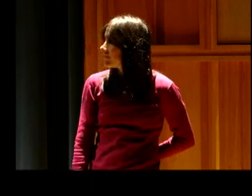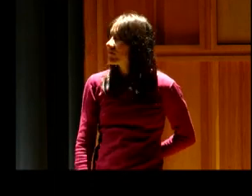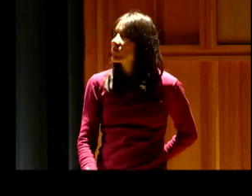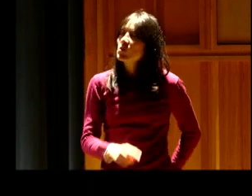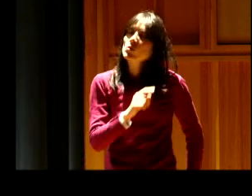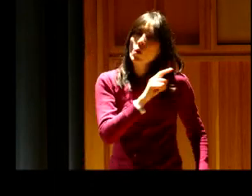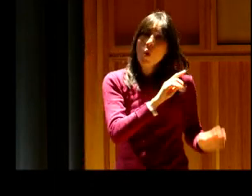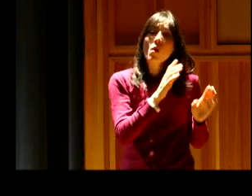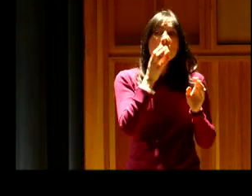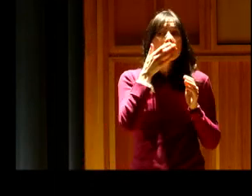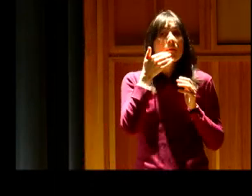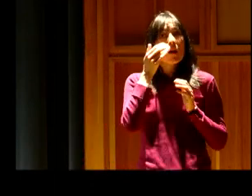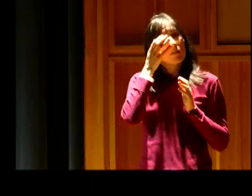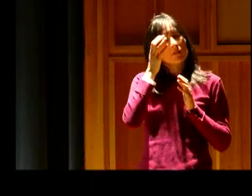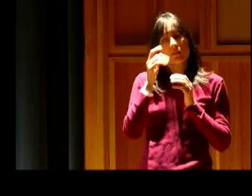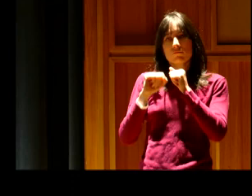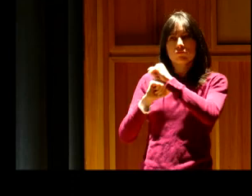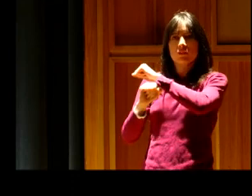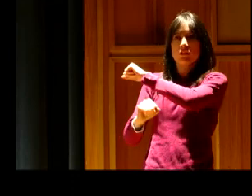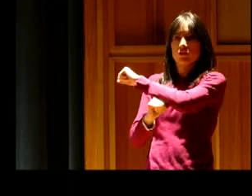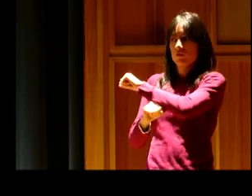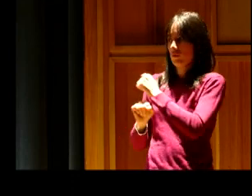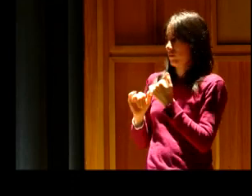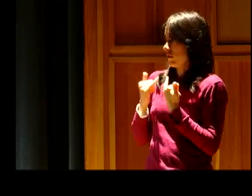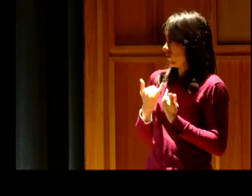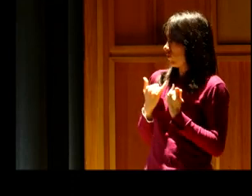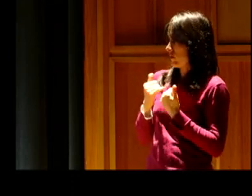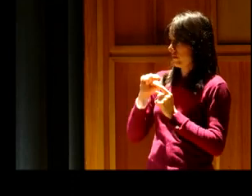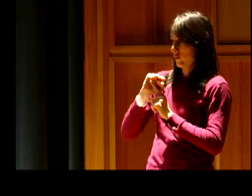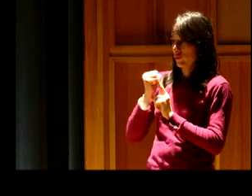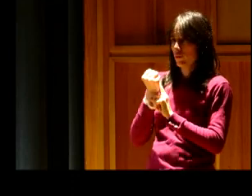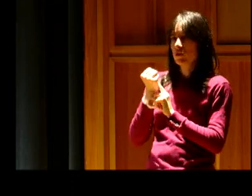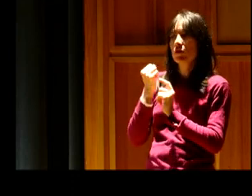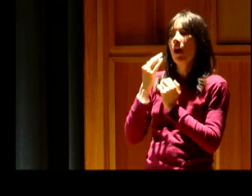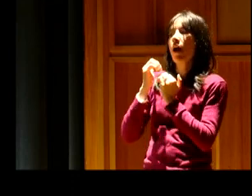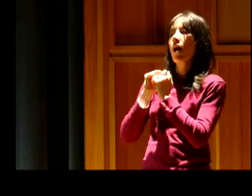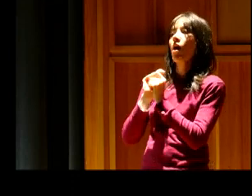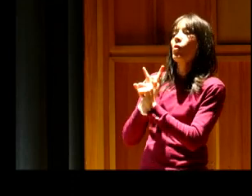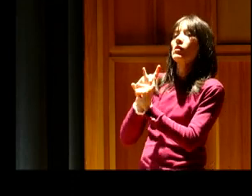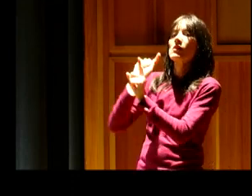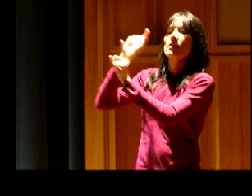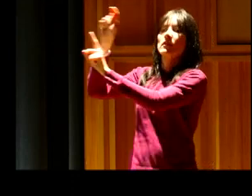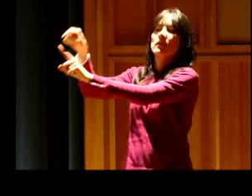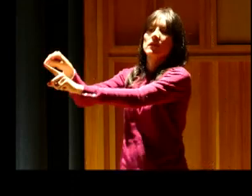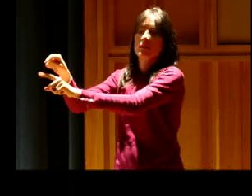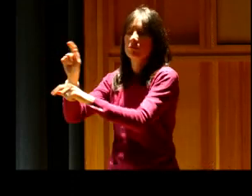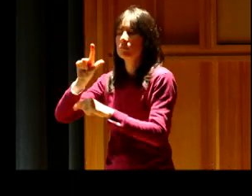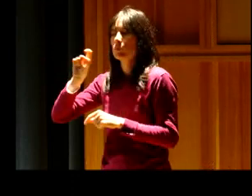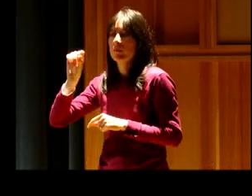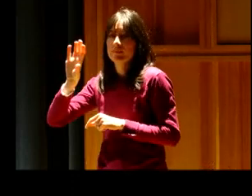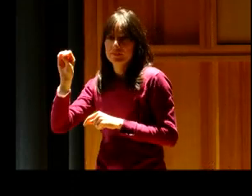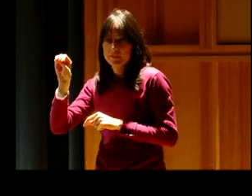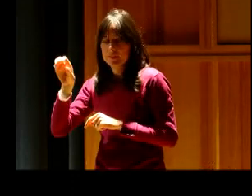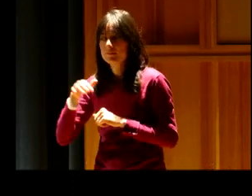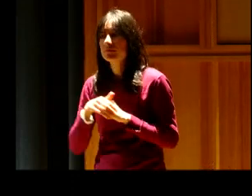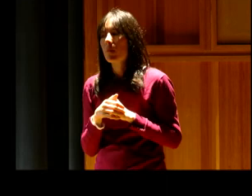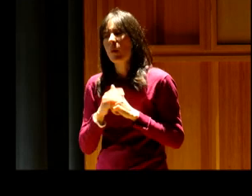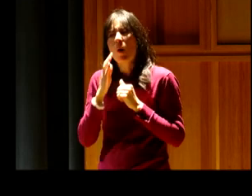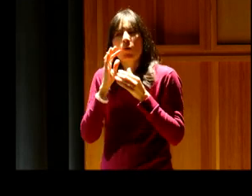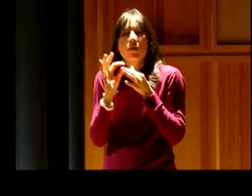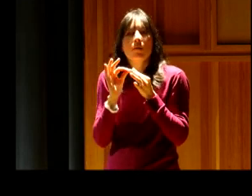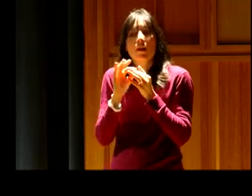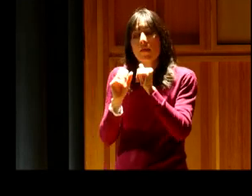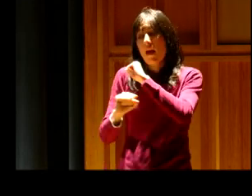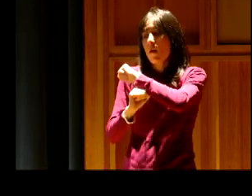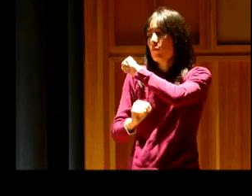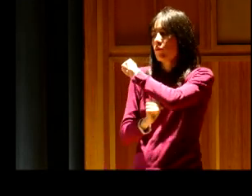now to where we need to get to in mid-century. And I'm going to talk a little bit about the bridge. What are the